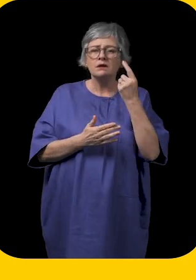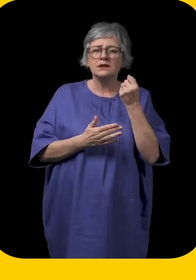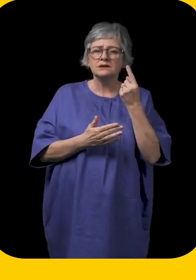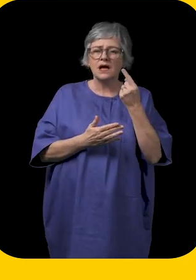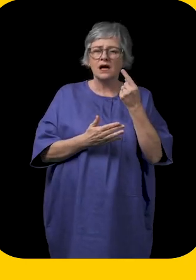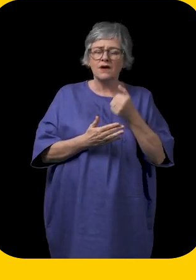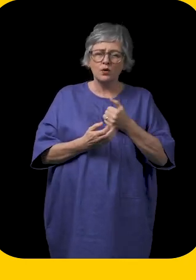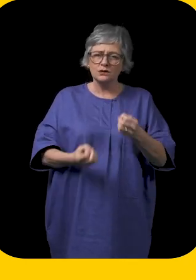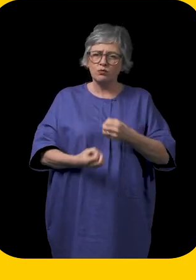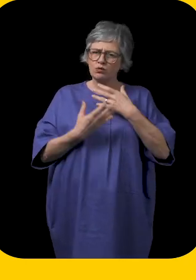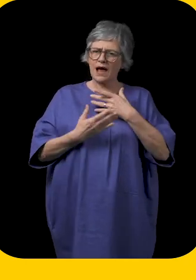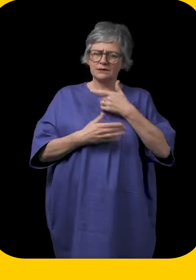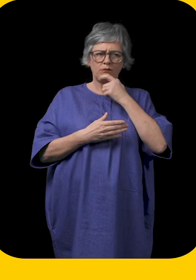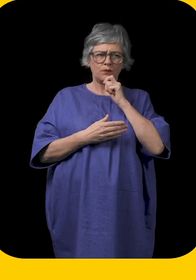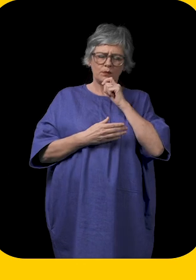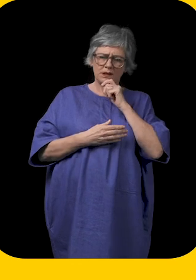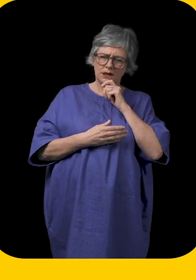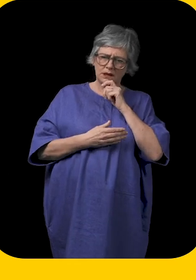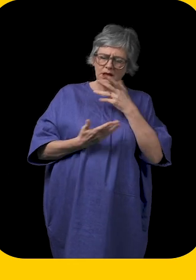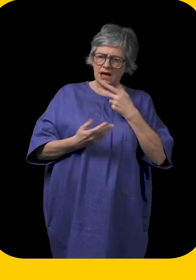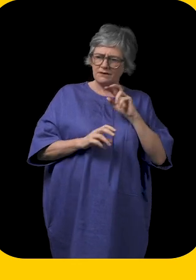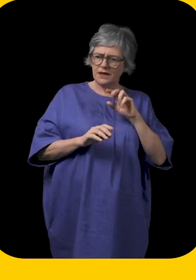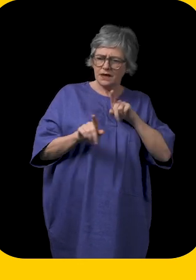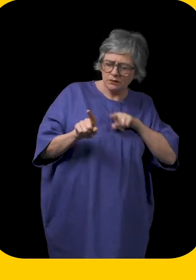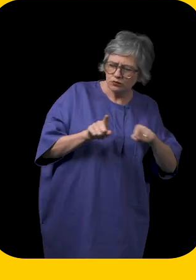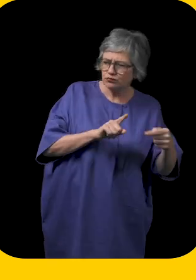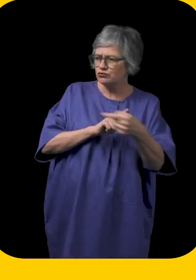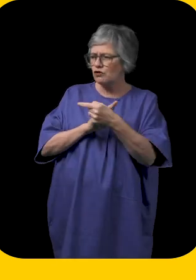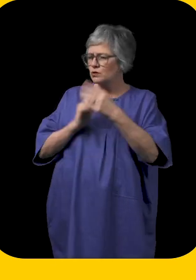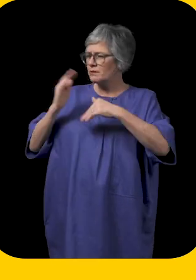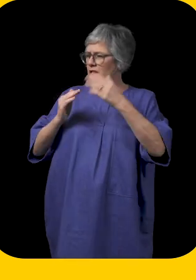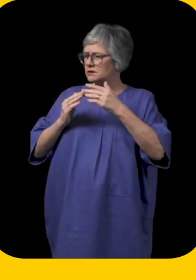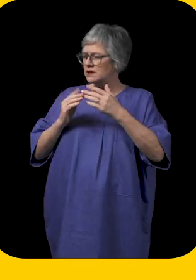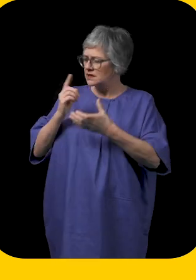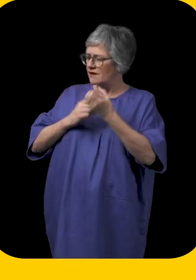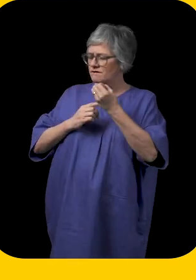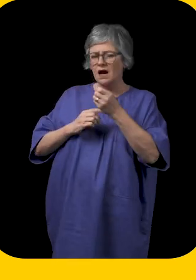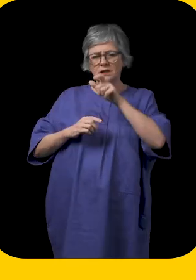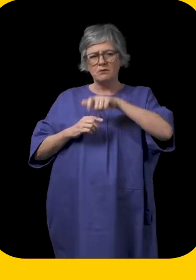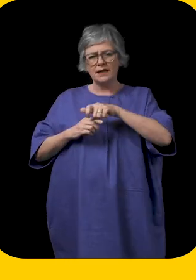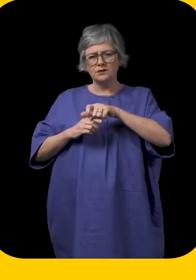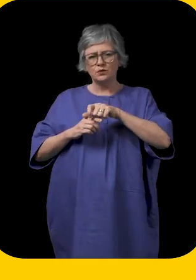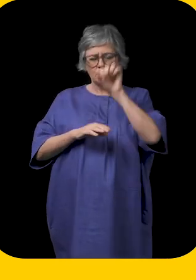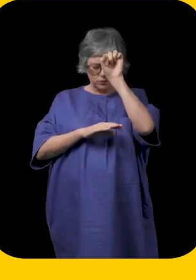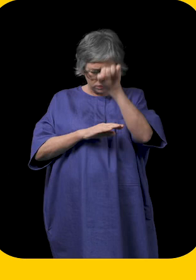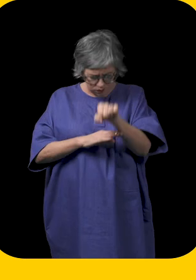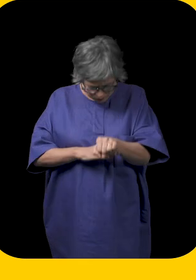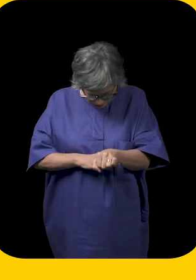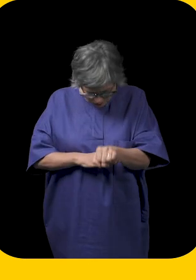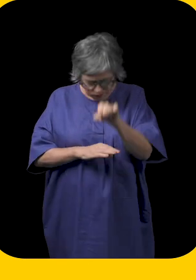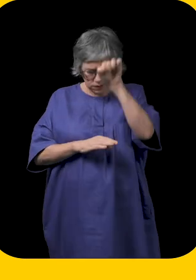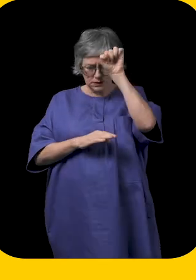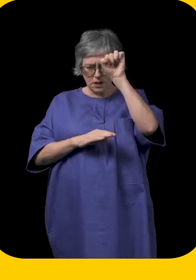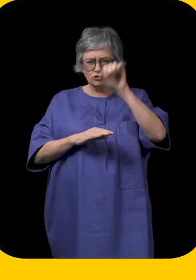understand how surprised people would be were they to turn the corner of a building and find someone with their forehead, nose, and